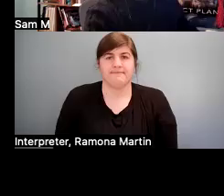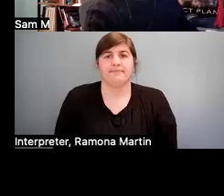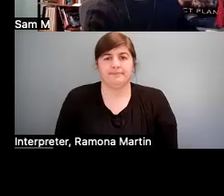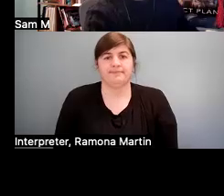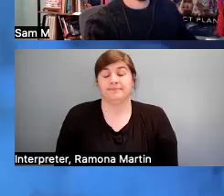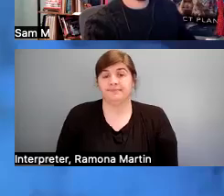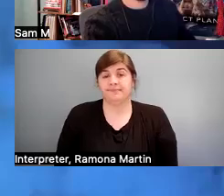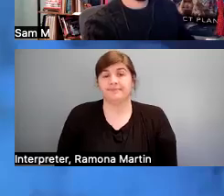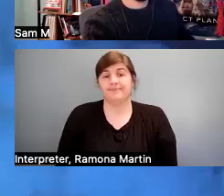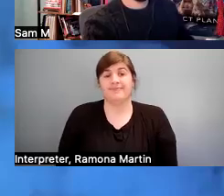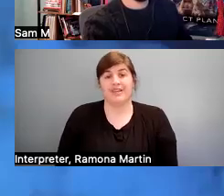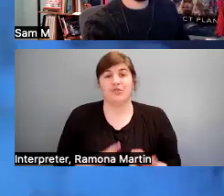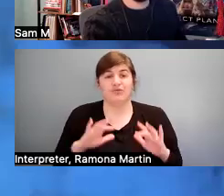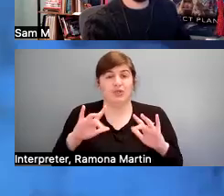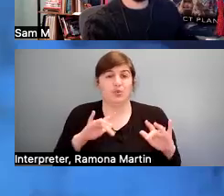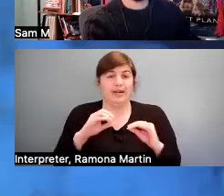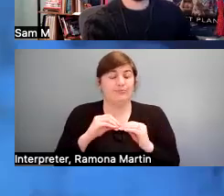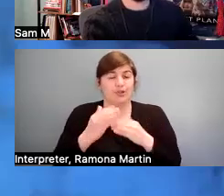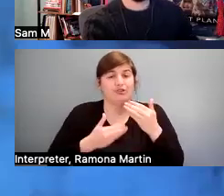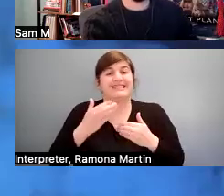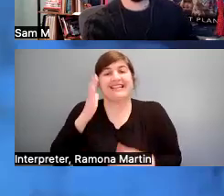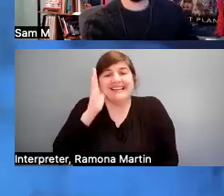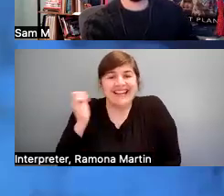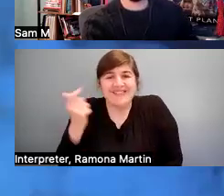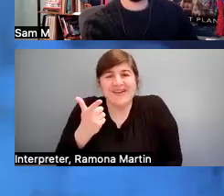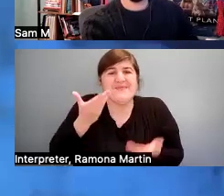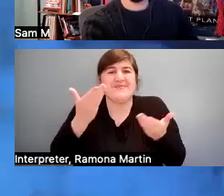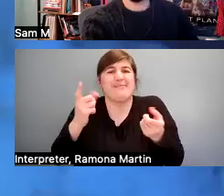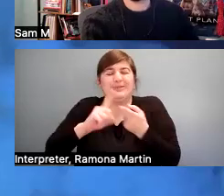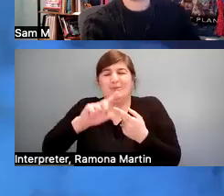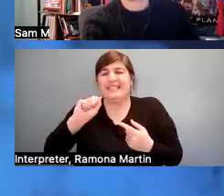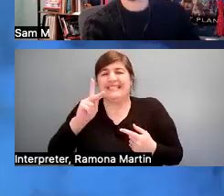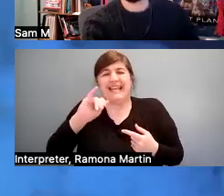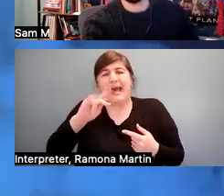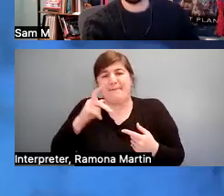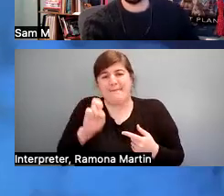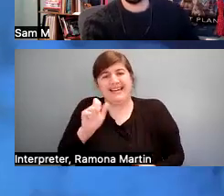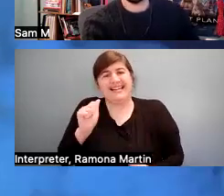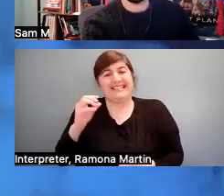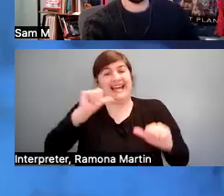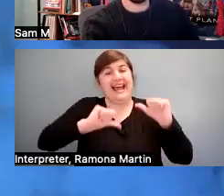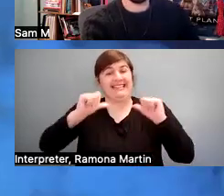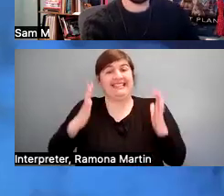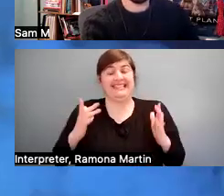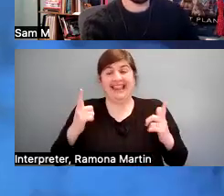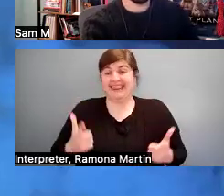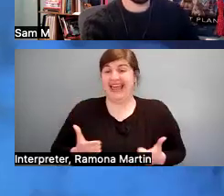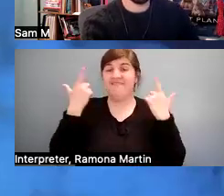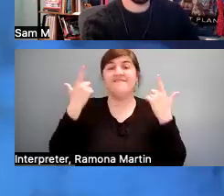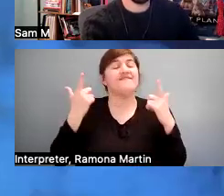All right, here we go. Hello, everyone. Welcome to Skype a Scientist Live. Today, we're going to be talking all